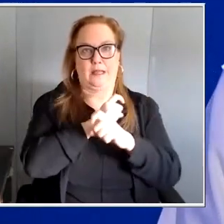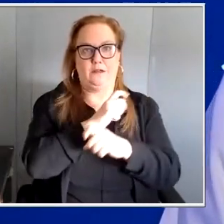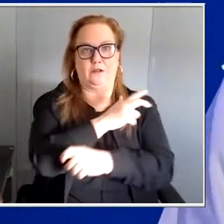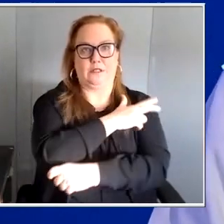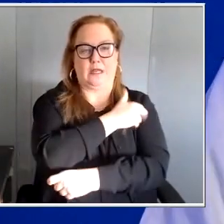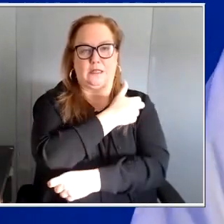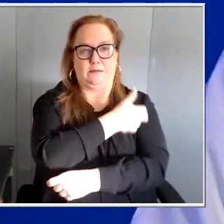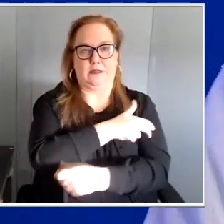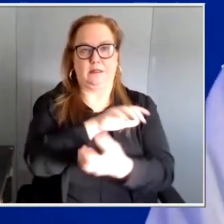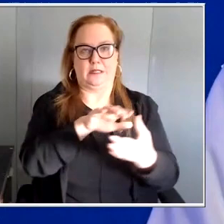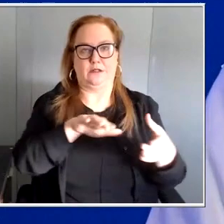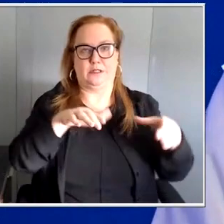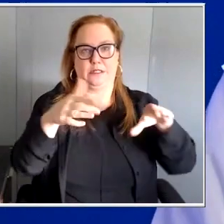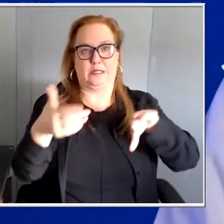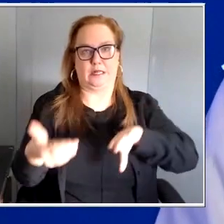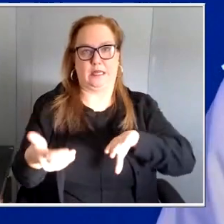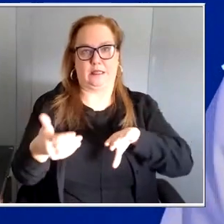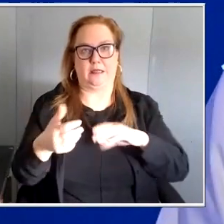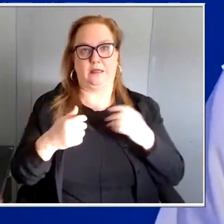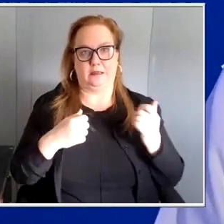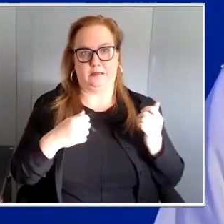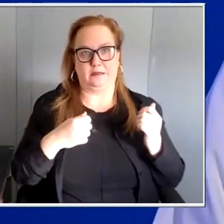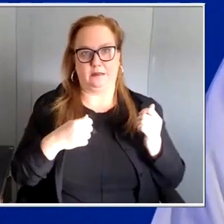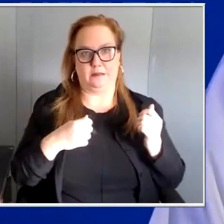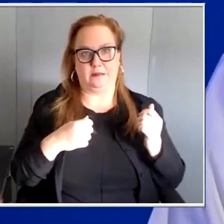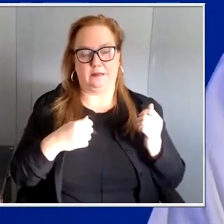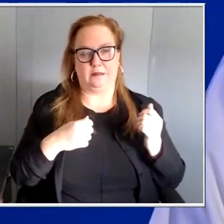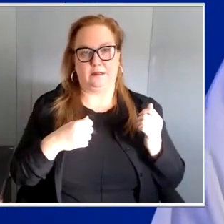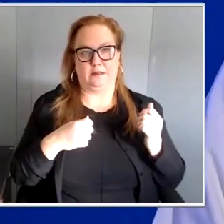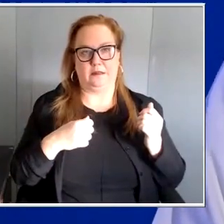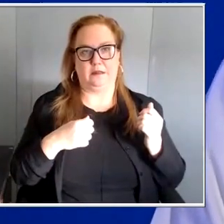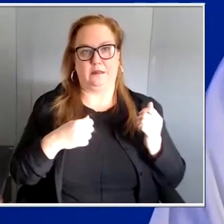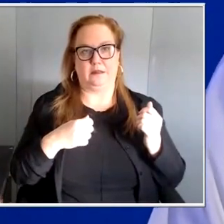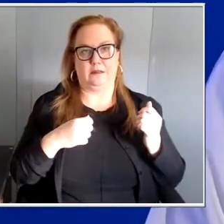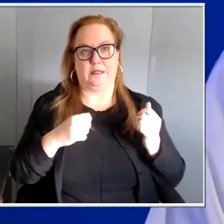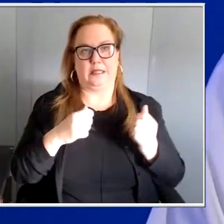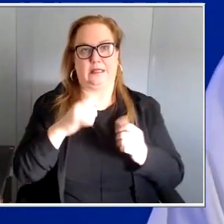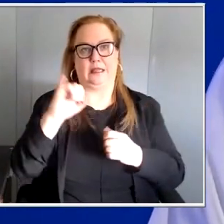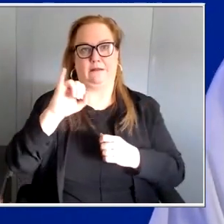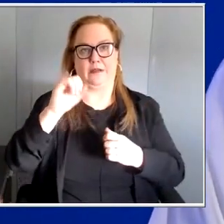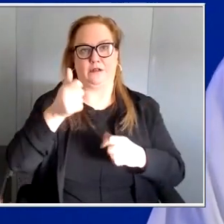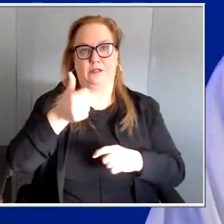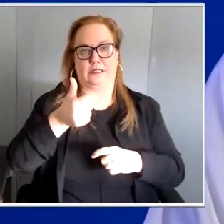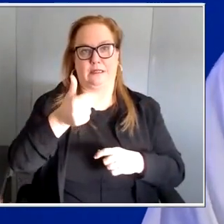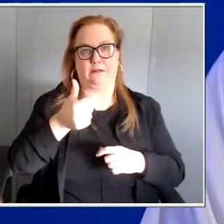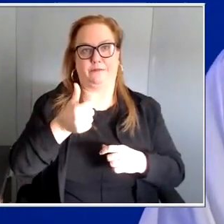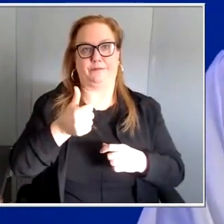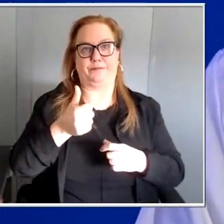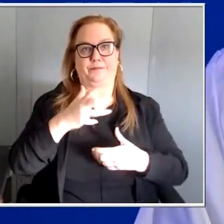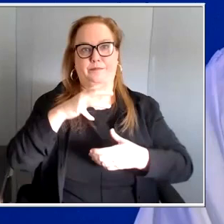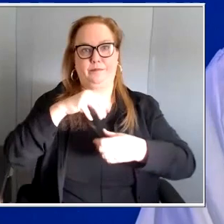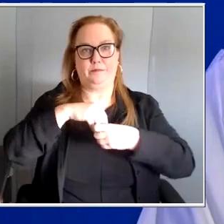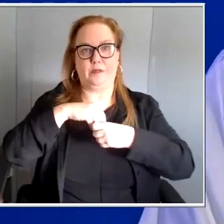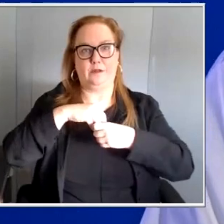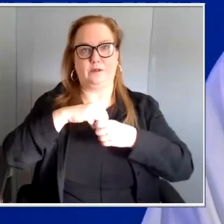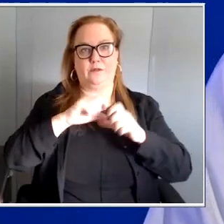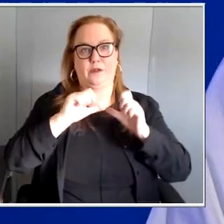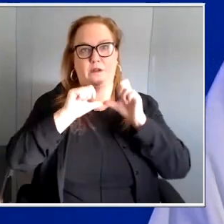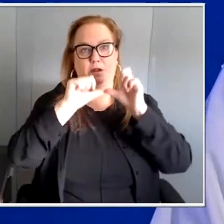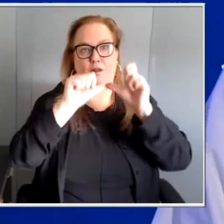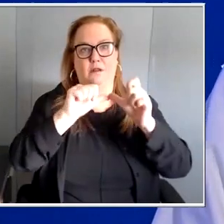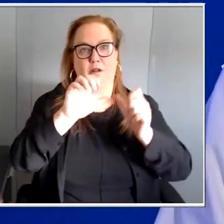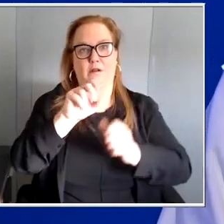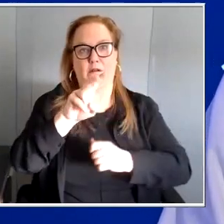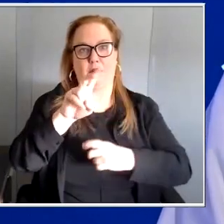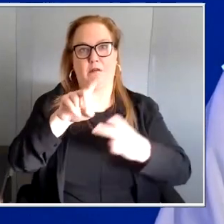and death by far more than getting the infection itself. And that includes whether that's long COVID, whether that's